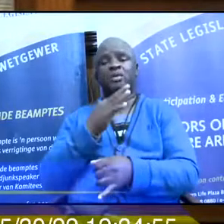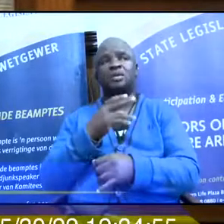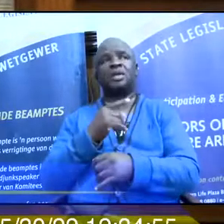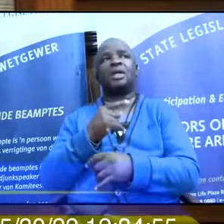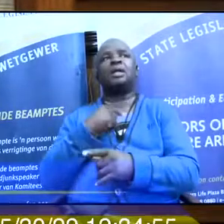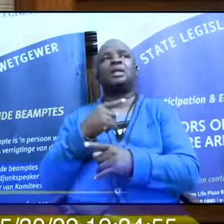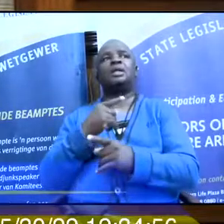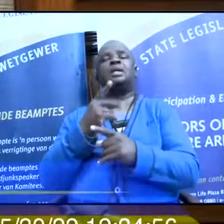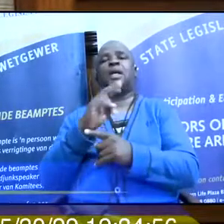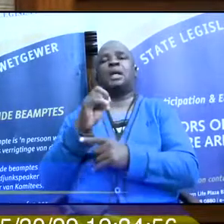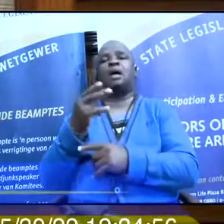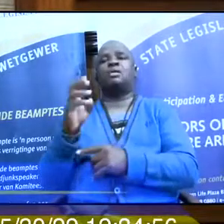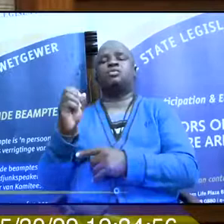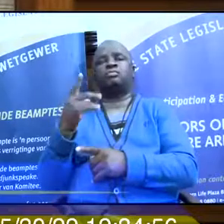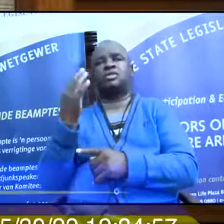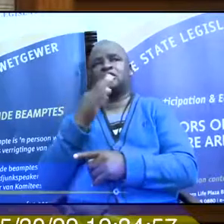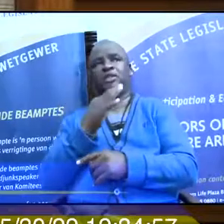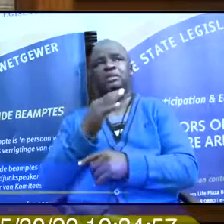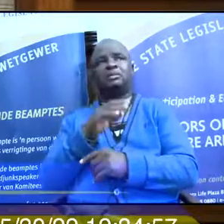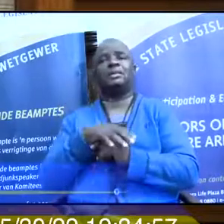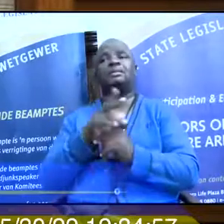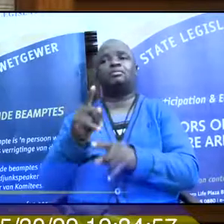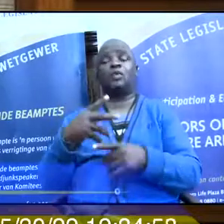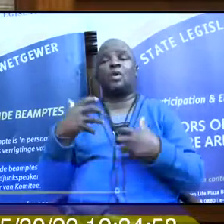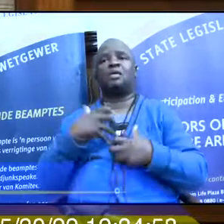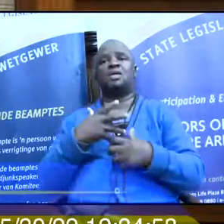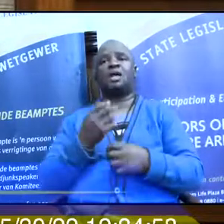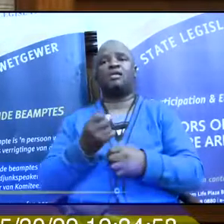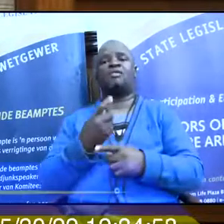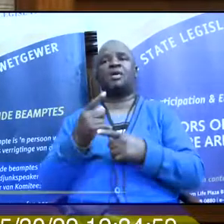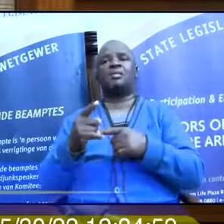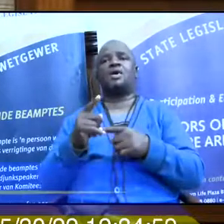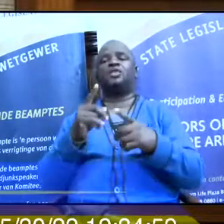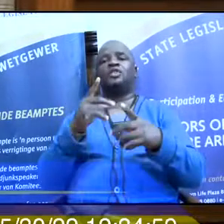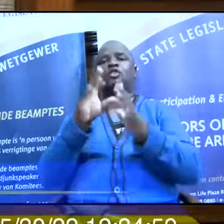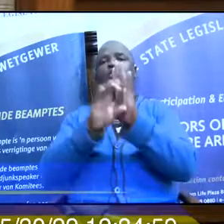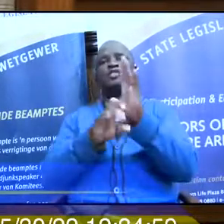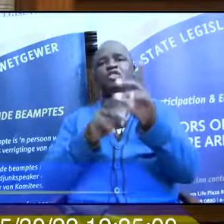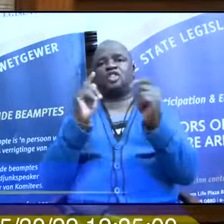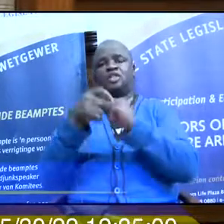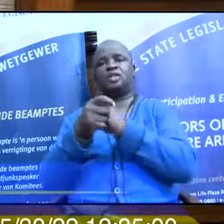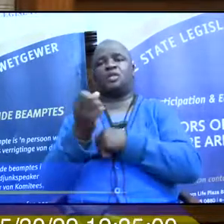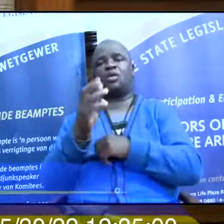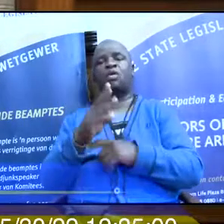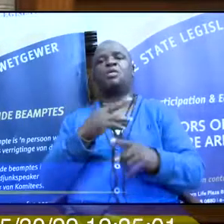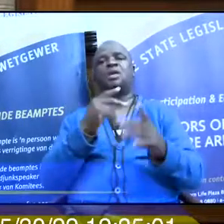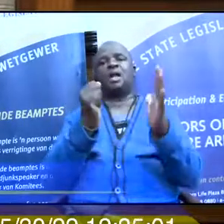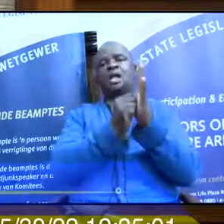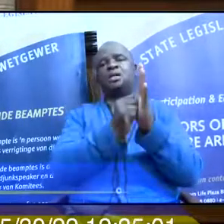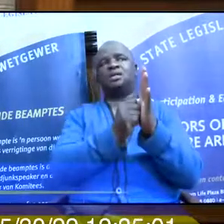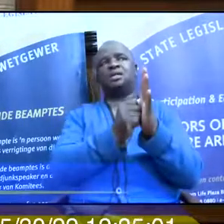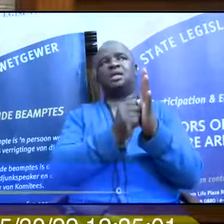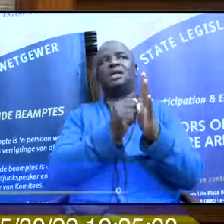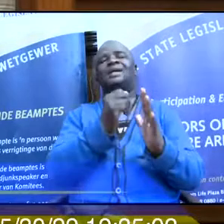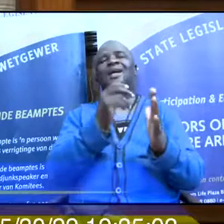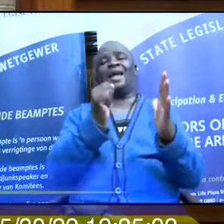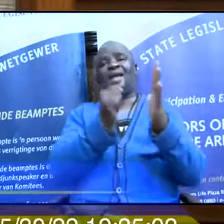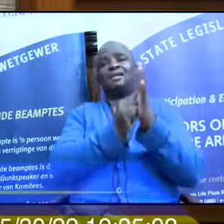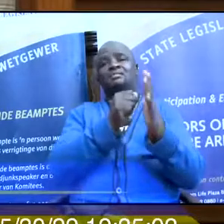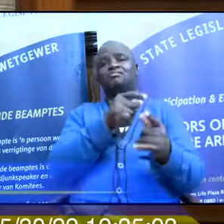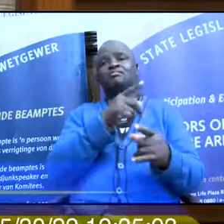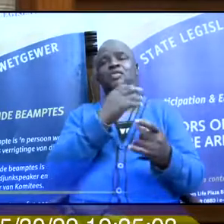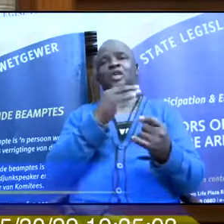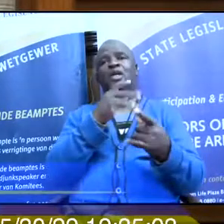as the federation that were very much concerned about this amendment of the constitution or labor relations act which seeks to undermine or